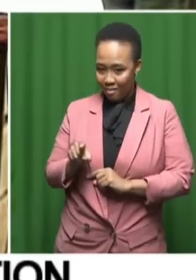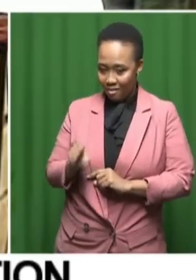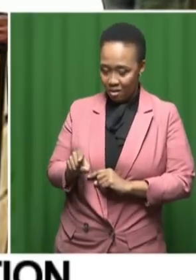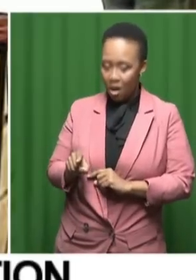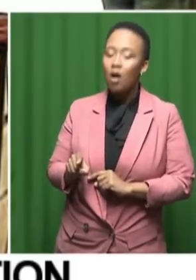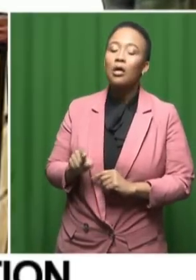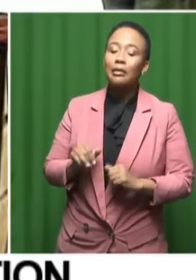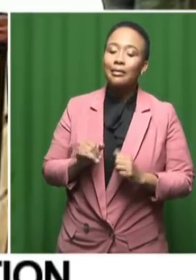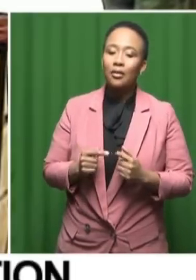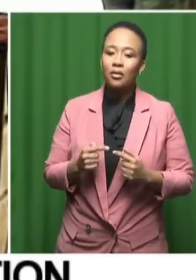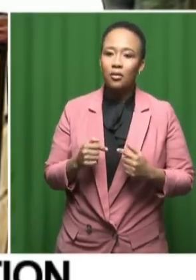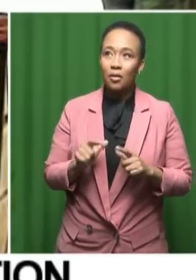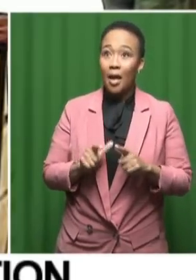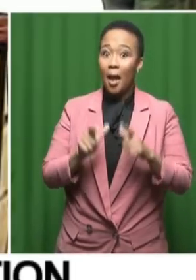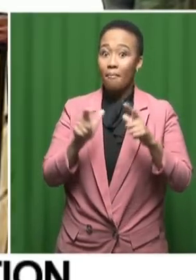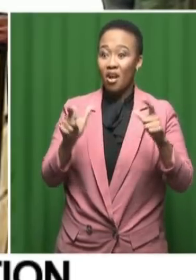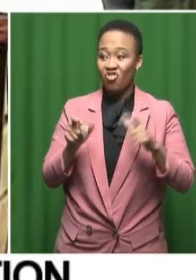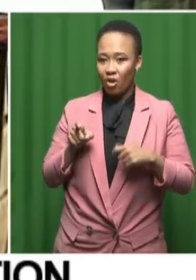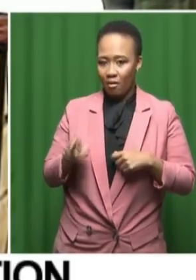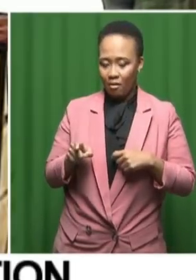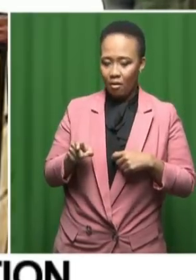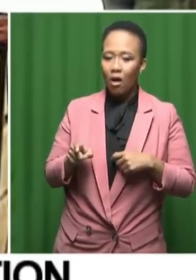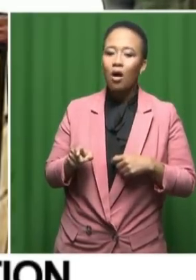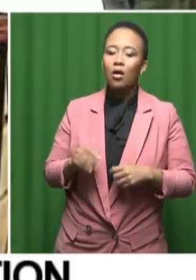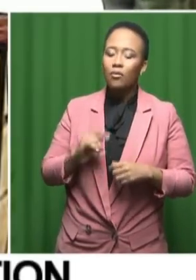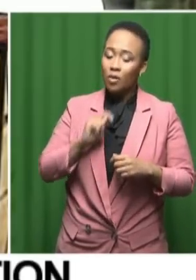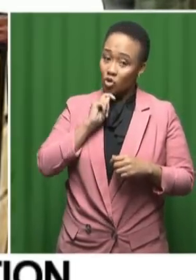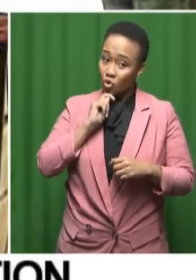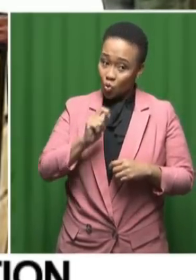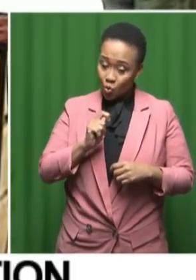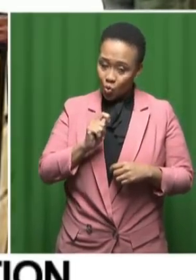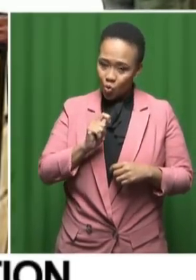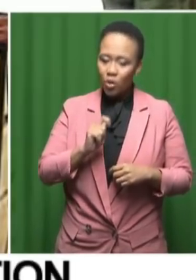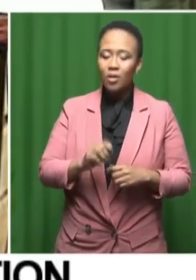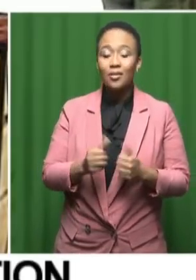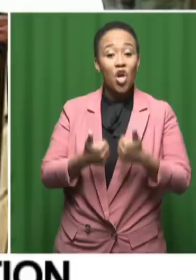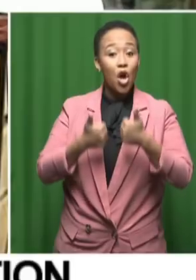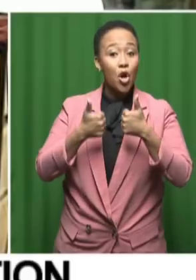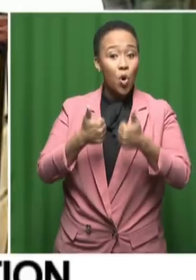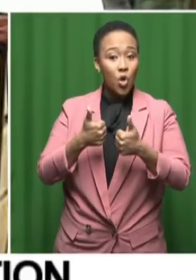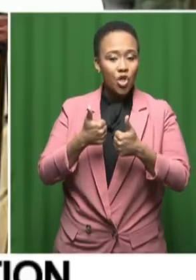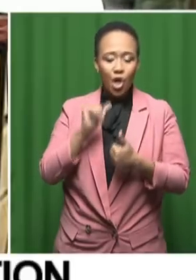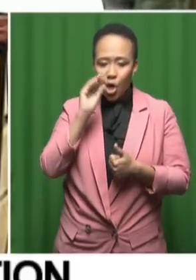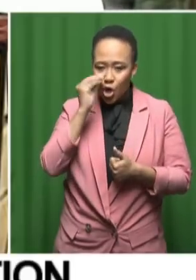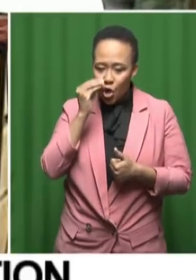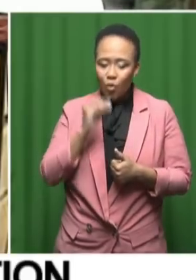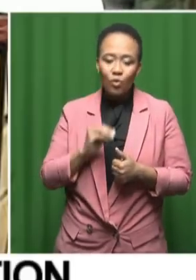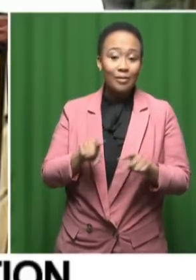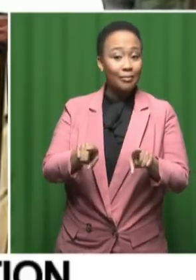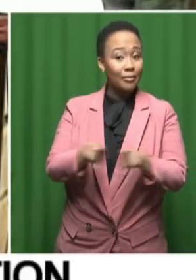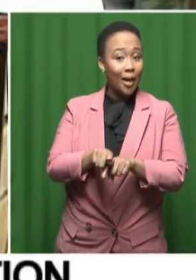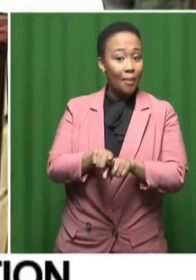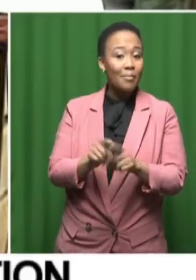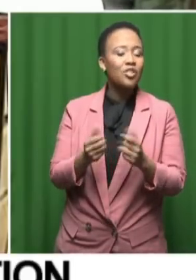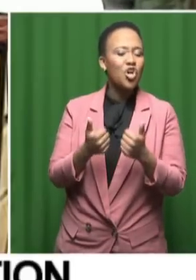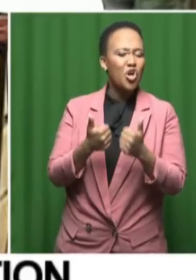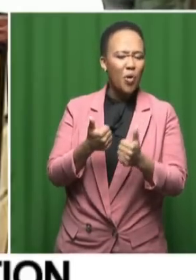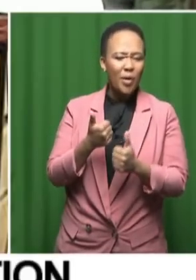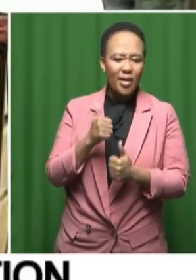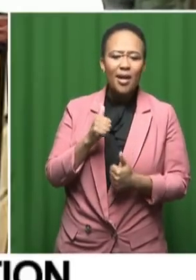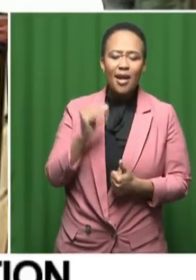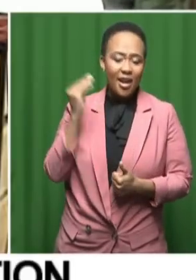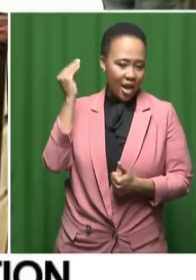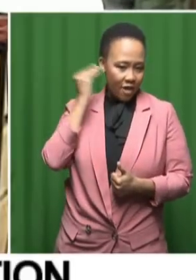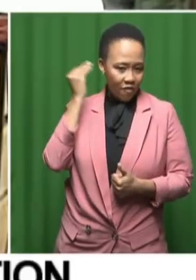a major wave. And that is a good news. And it's a good information because the variant